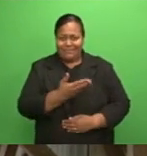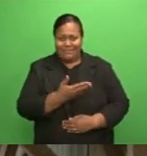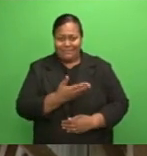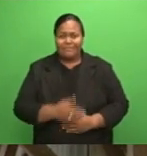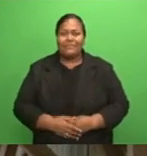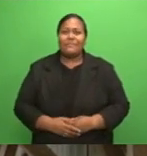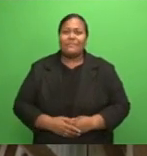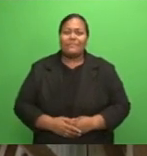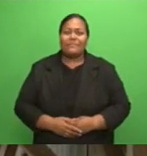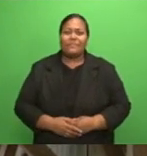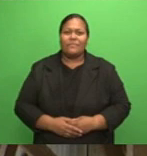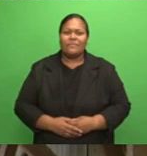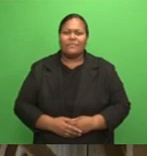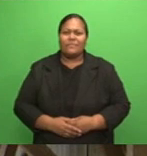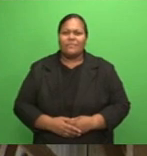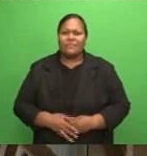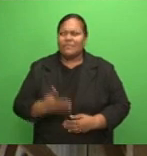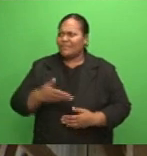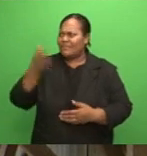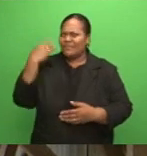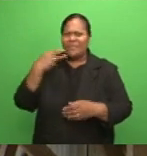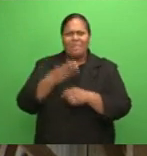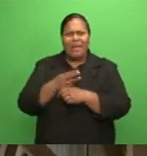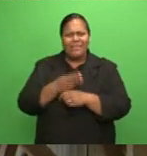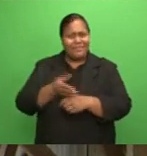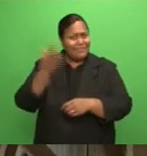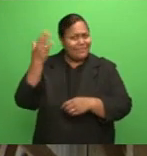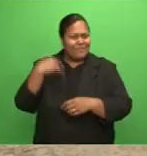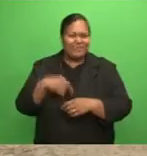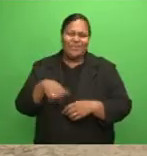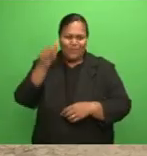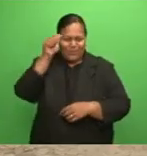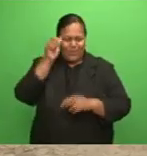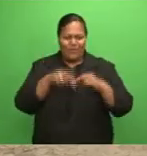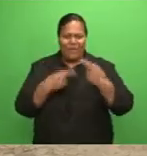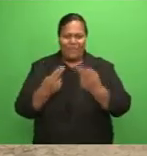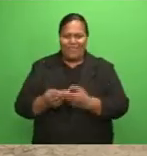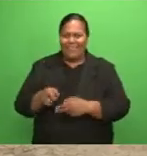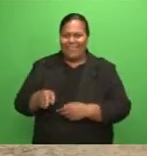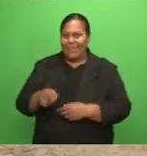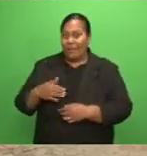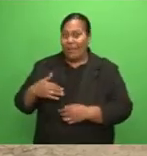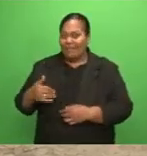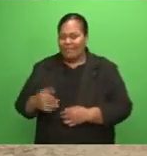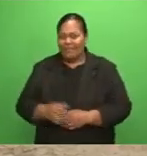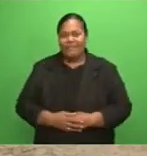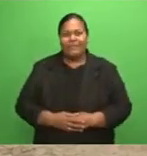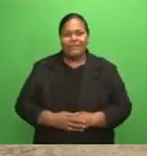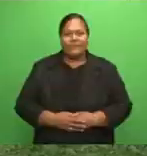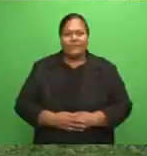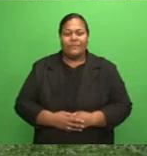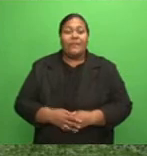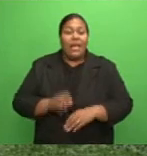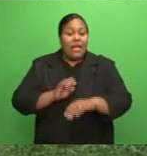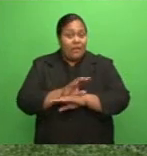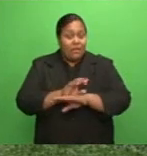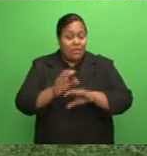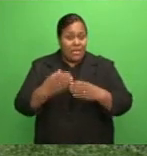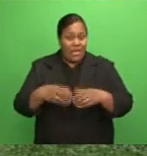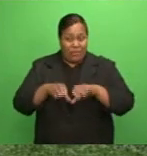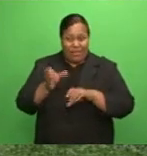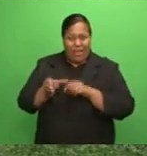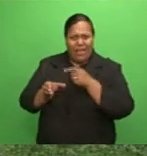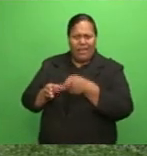Because just a few months ago, I have been known to this family very well. The advisory counselor says that a day before